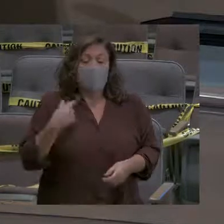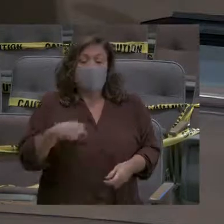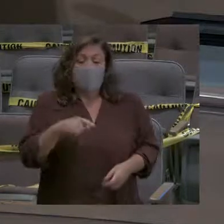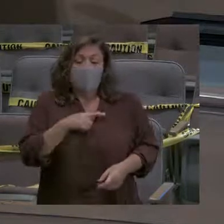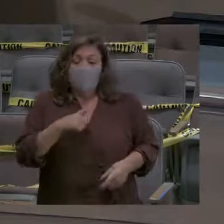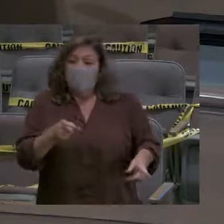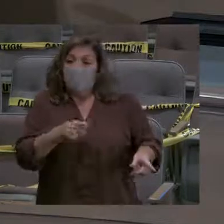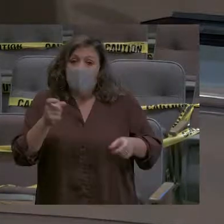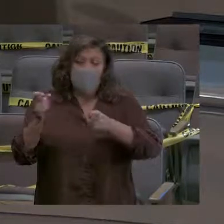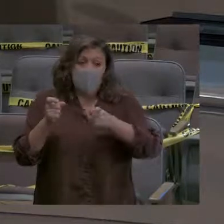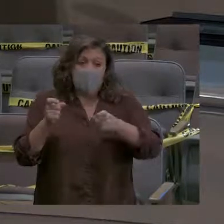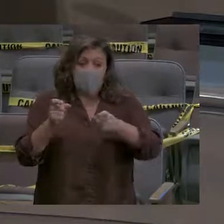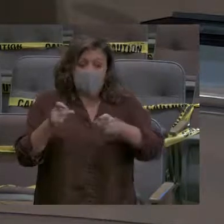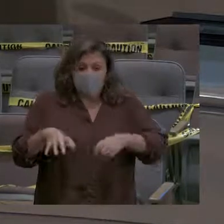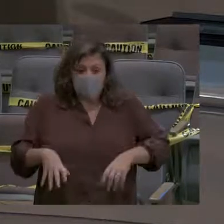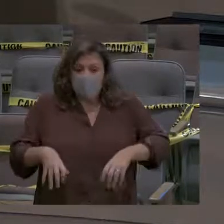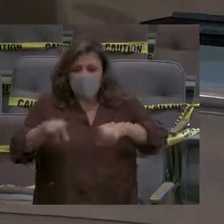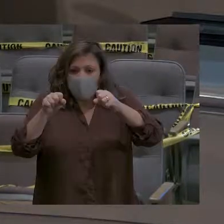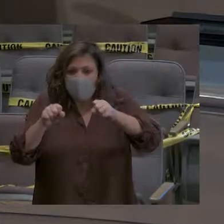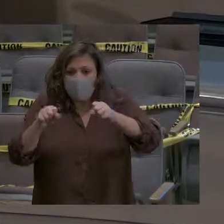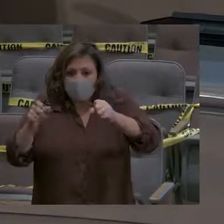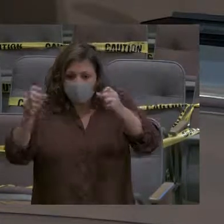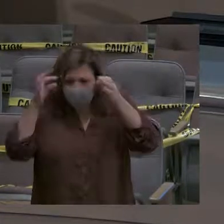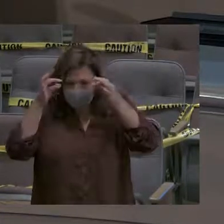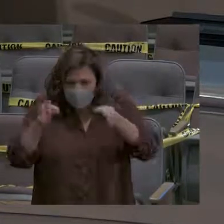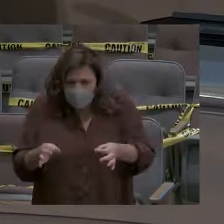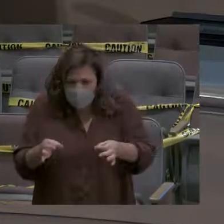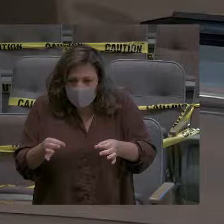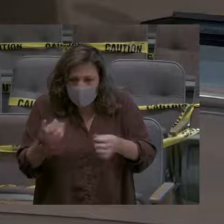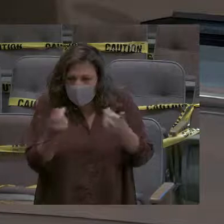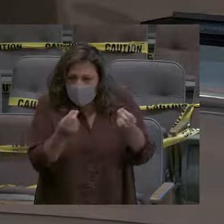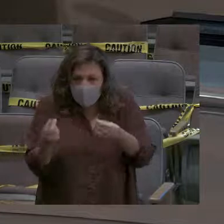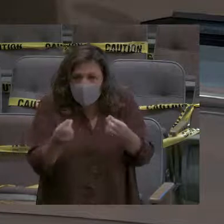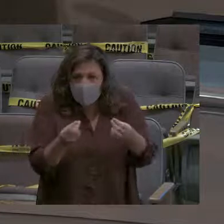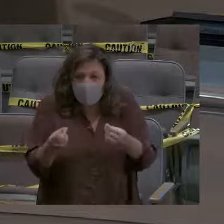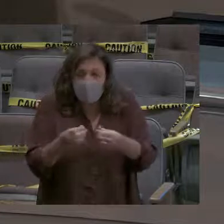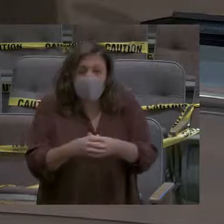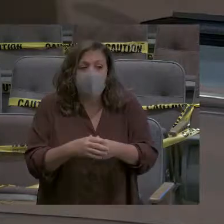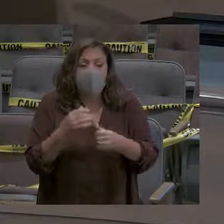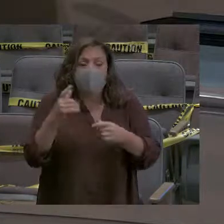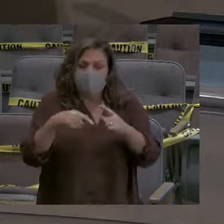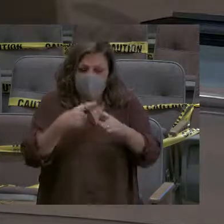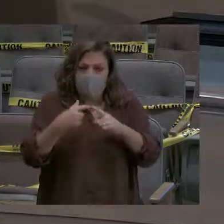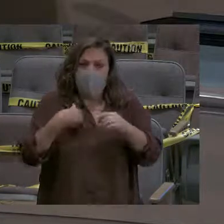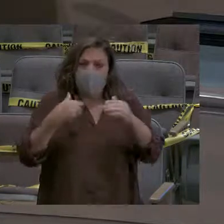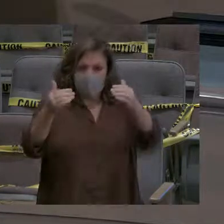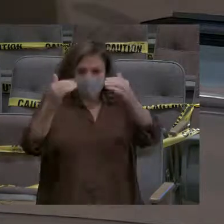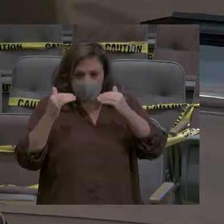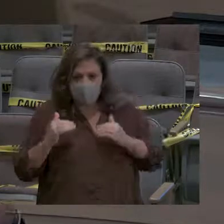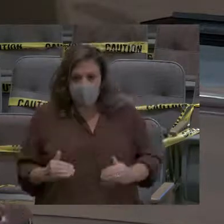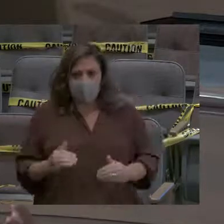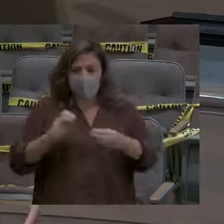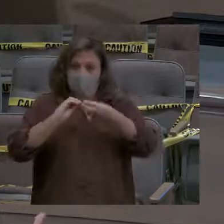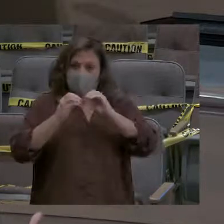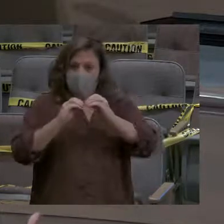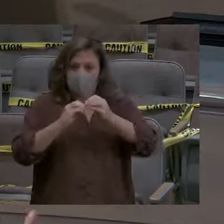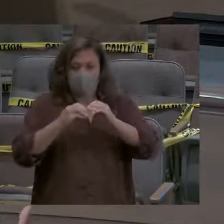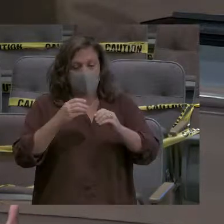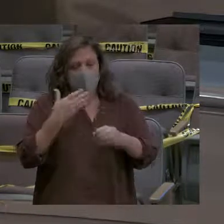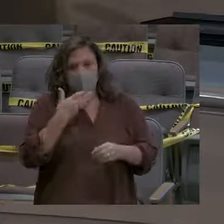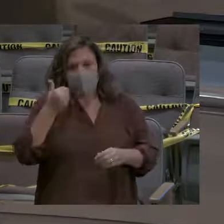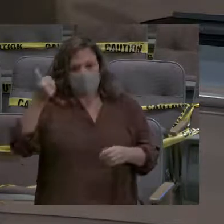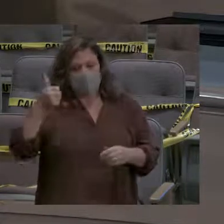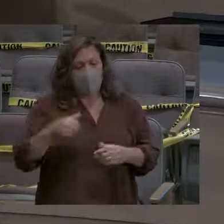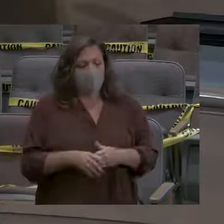swiftly took action. We took swift action, decisive action, and we were able to roll the numbers back significantly. We were also able to put into